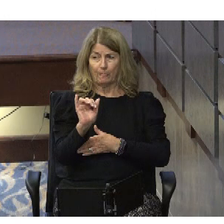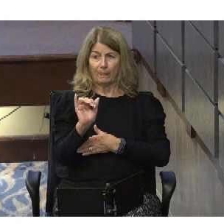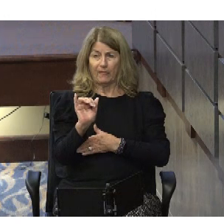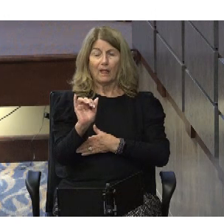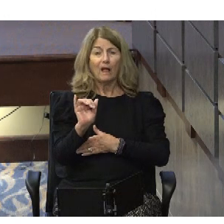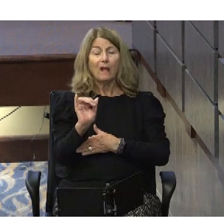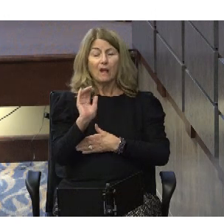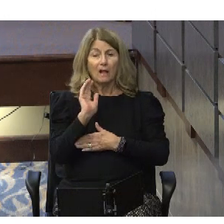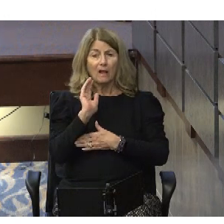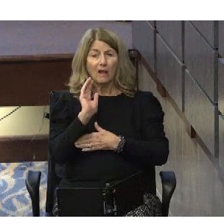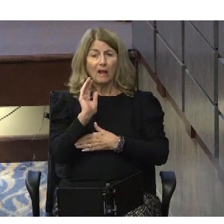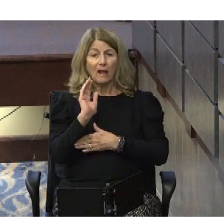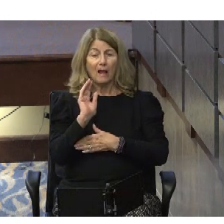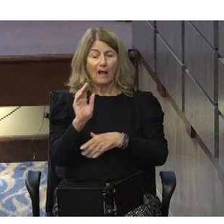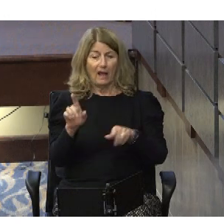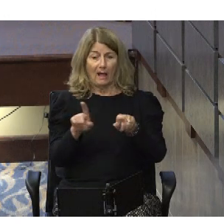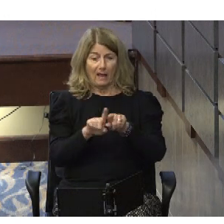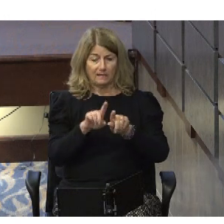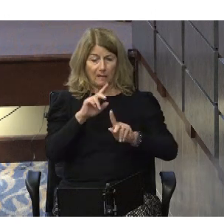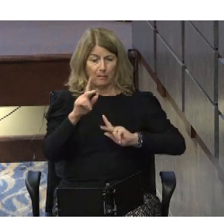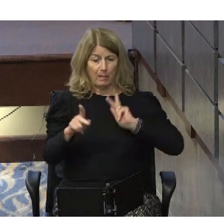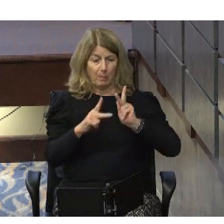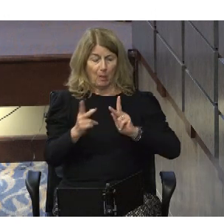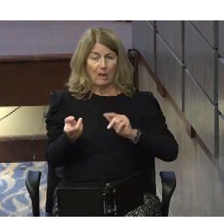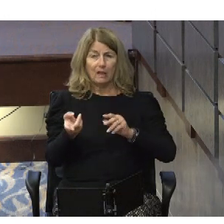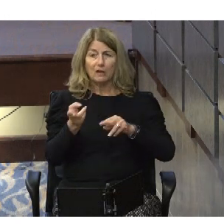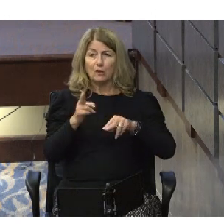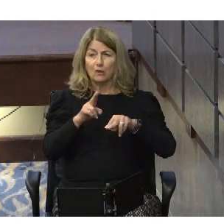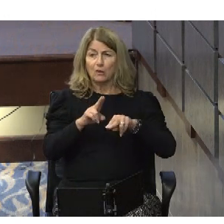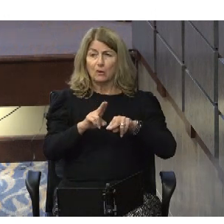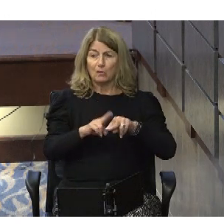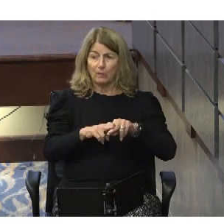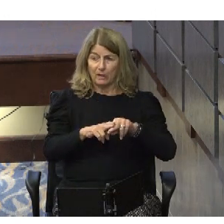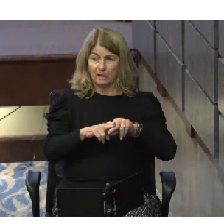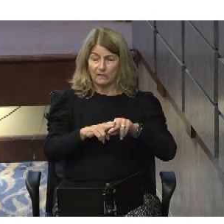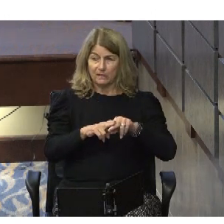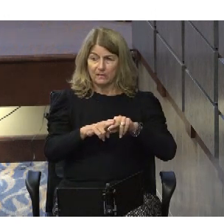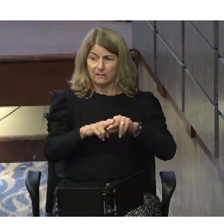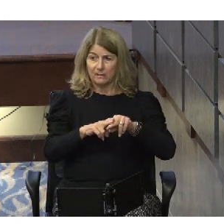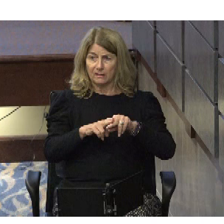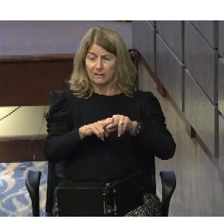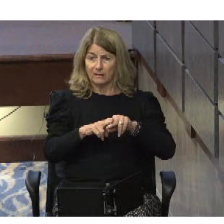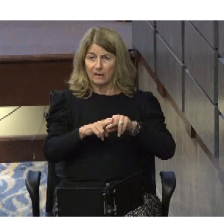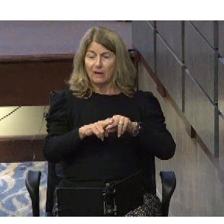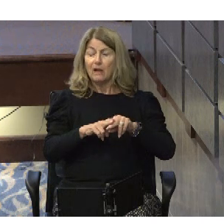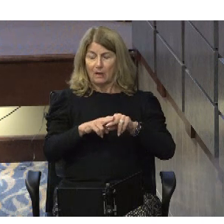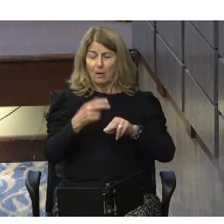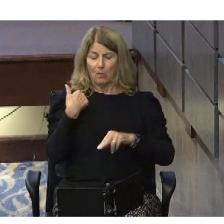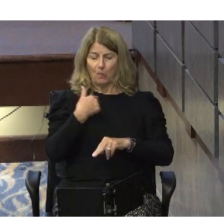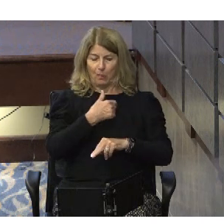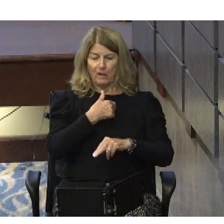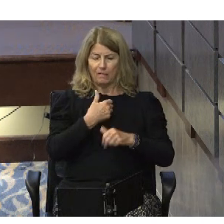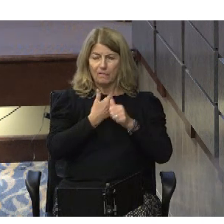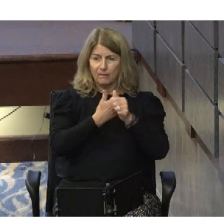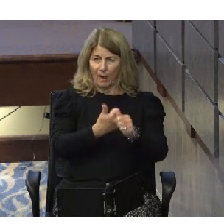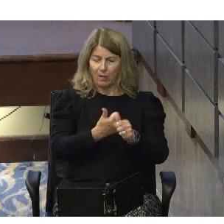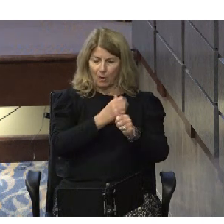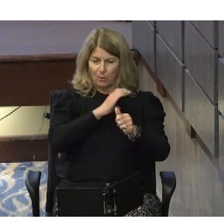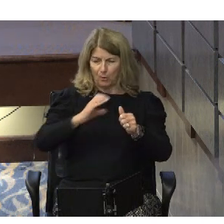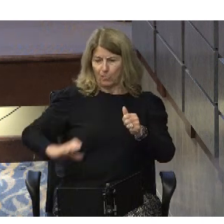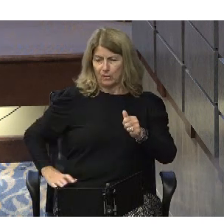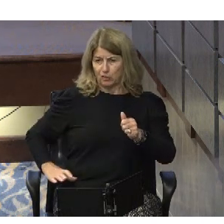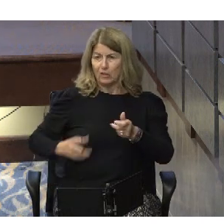campus as this population decreases. I think we both align with our Christian core values, and I think it's an excellent